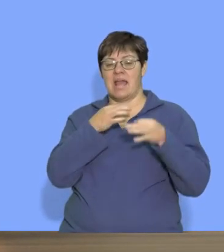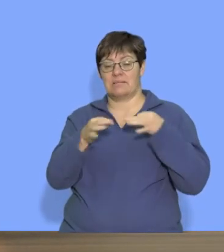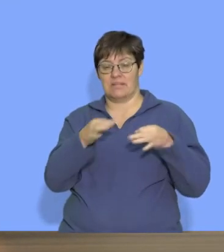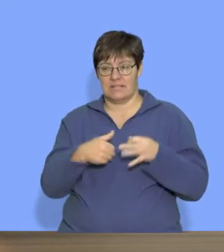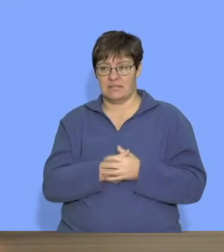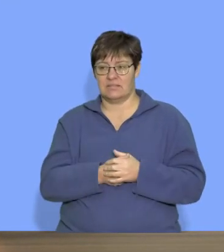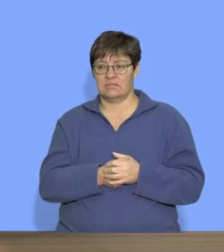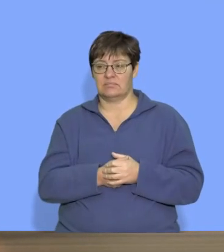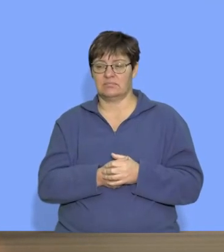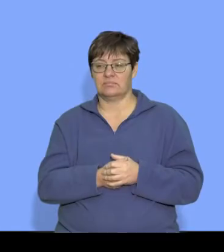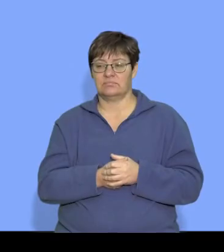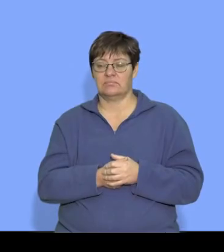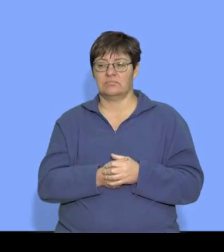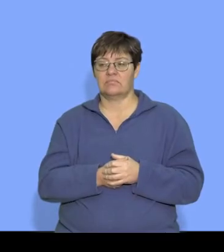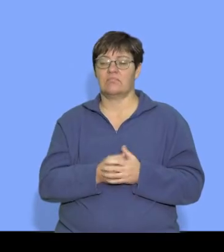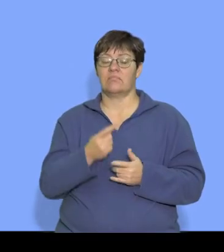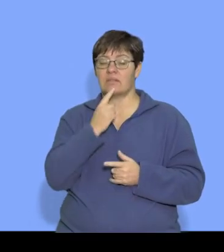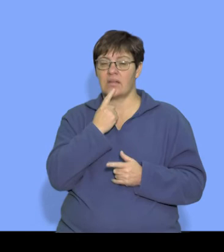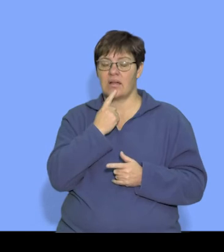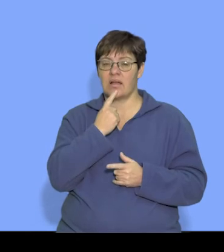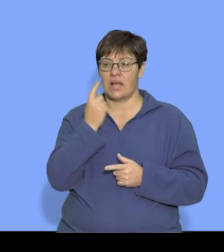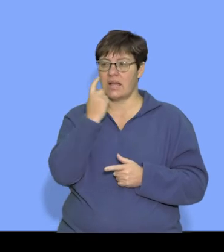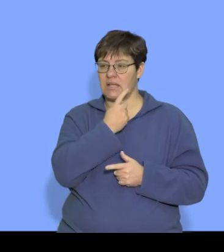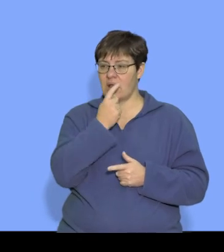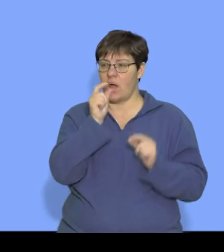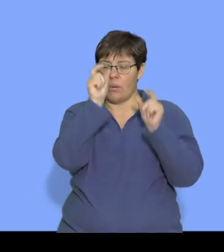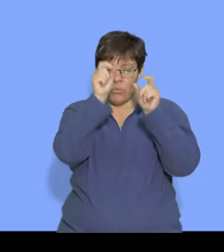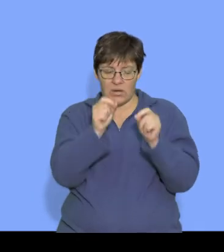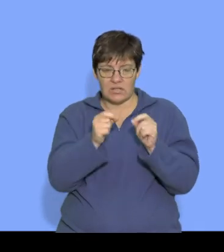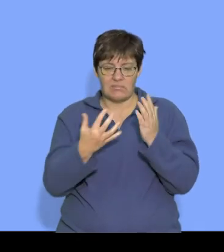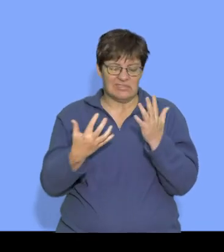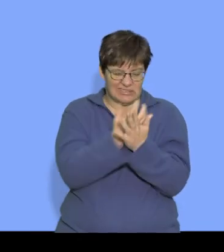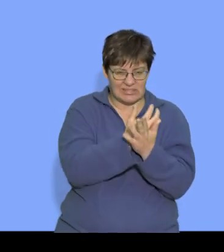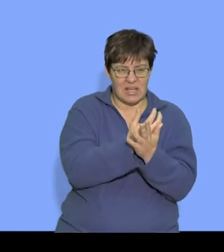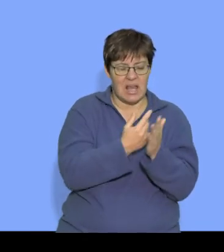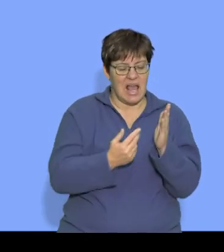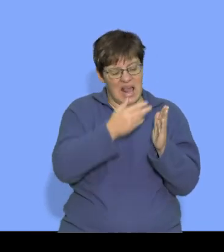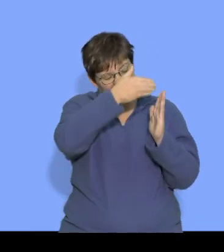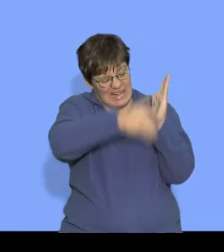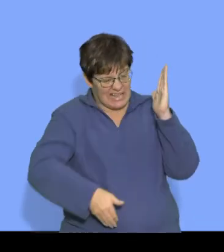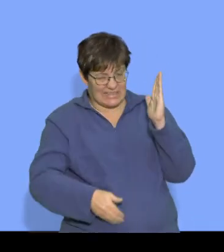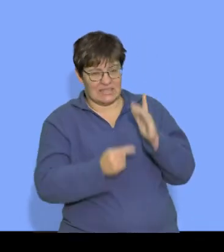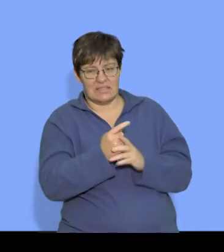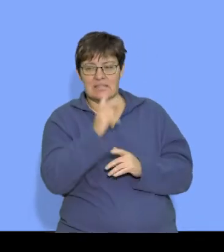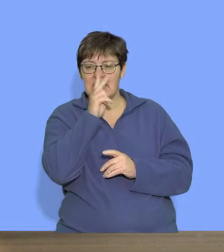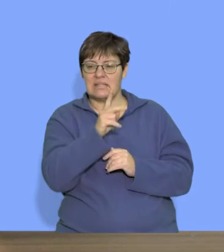So they have distinctly pointed incisors to slice and to shred their meat. So if you look at the